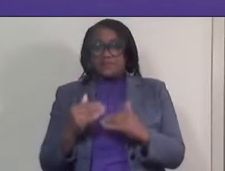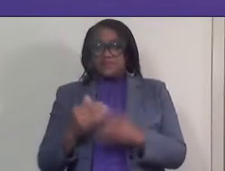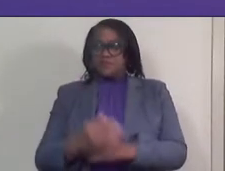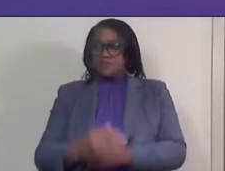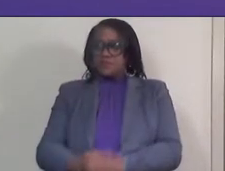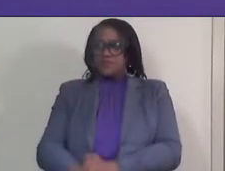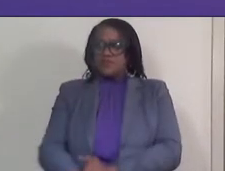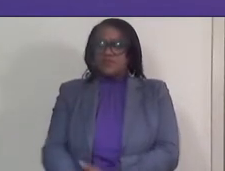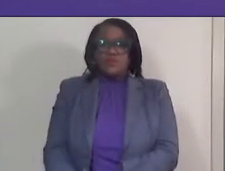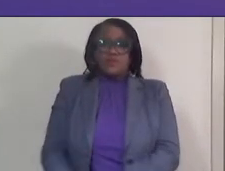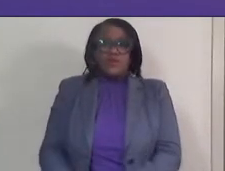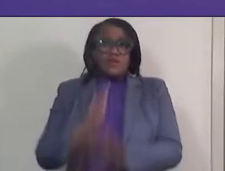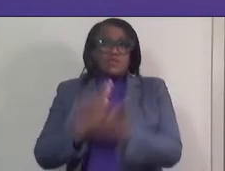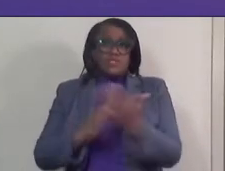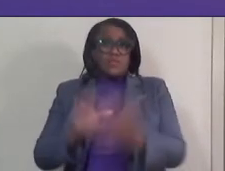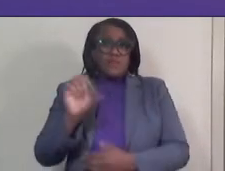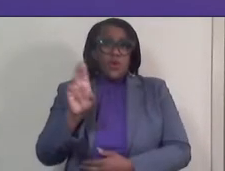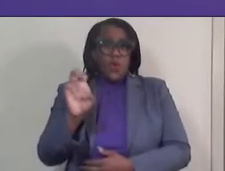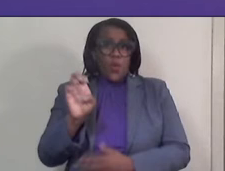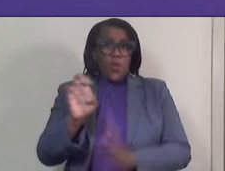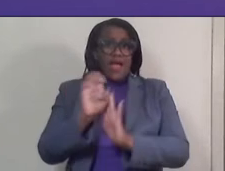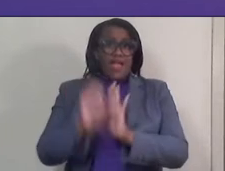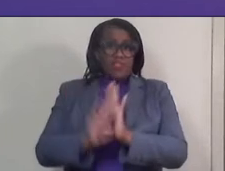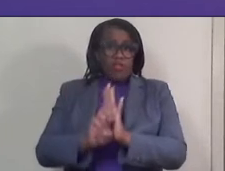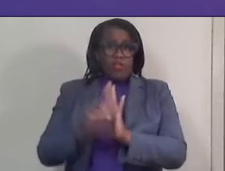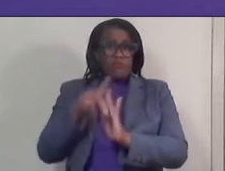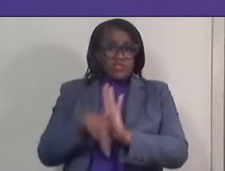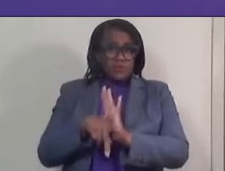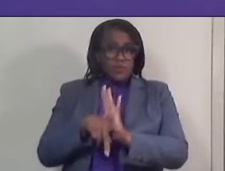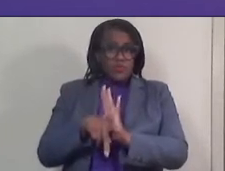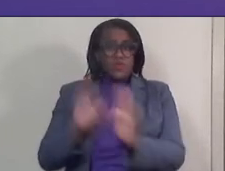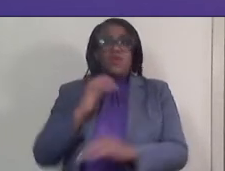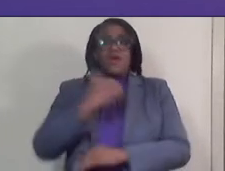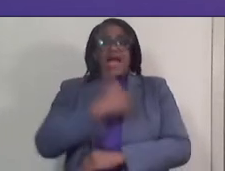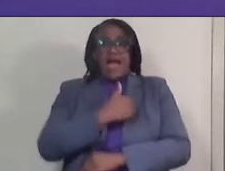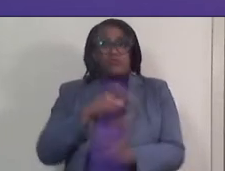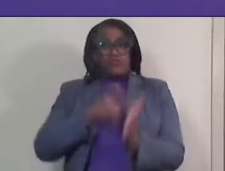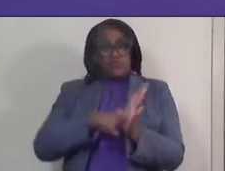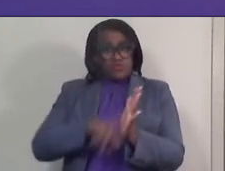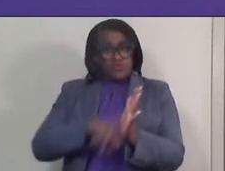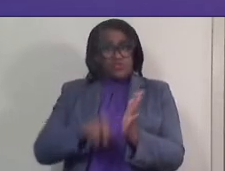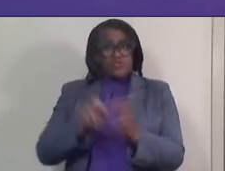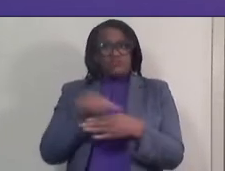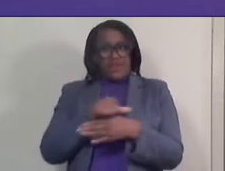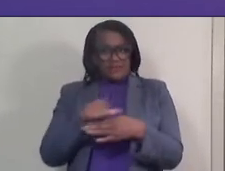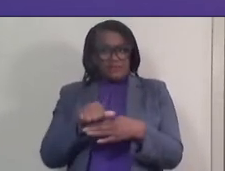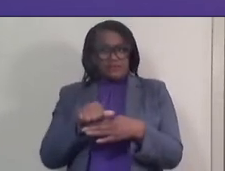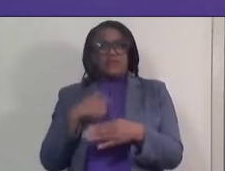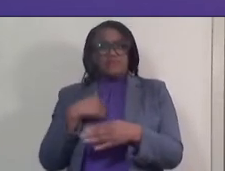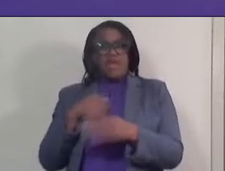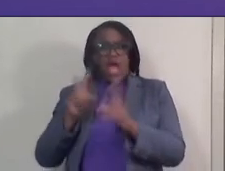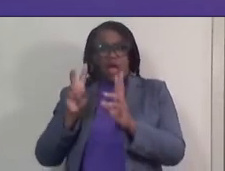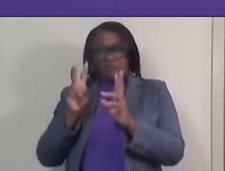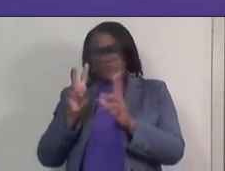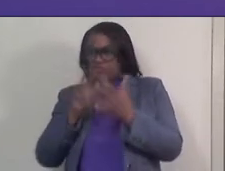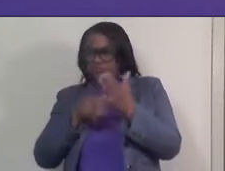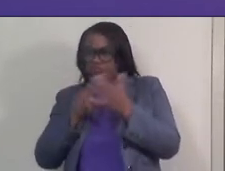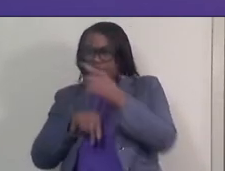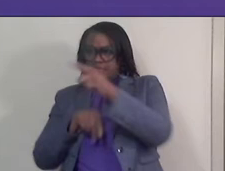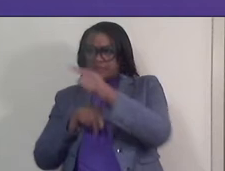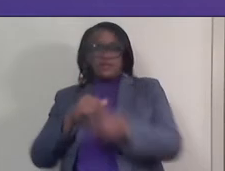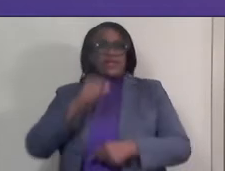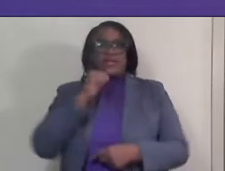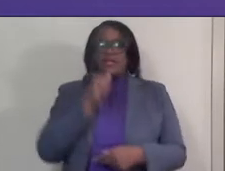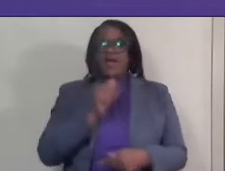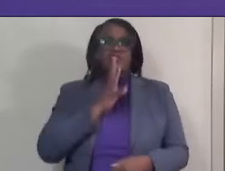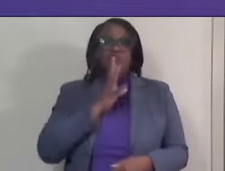Some of the core ethical principles of our research practice are, and I'll read the headings first, not